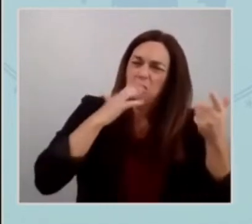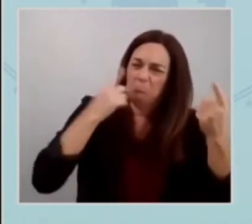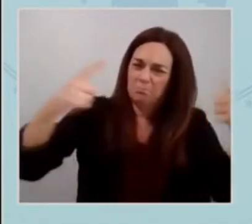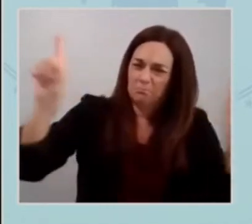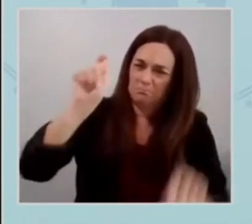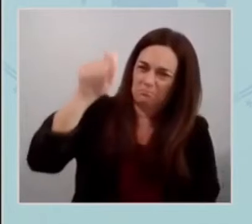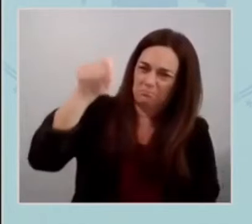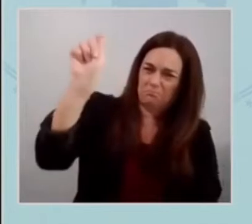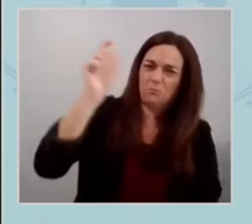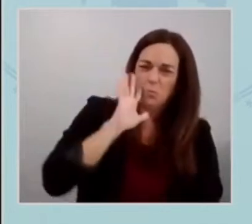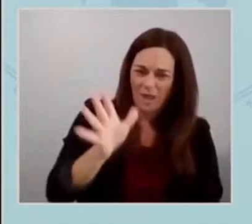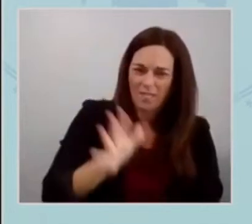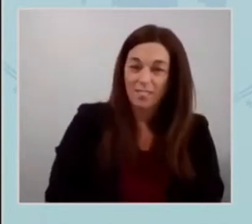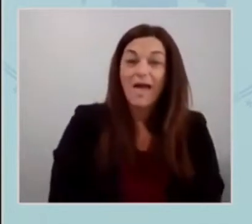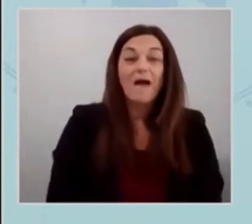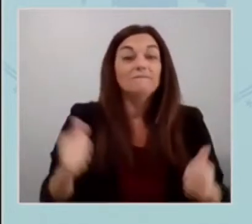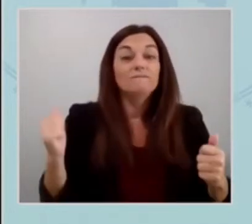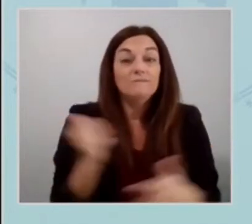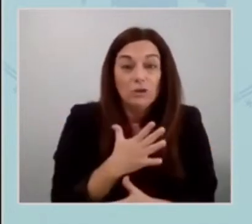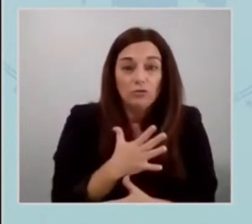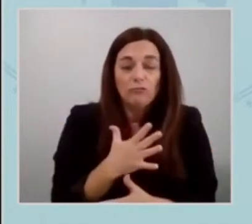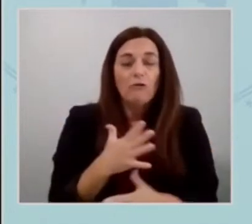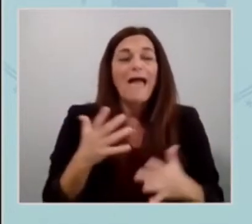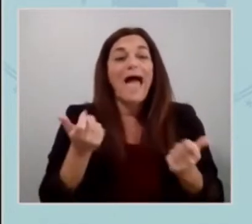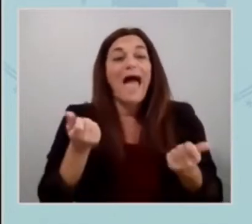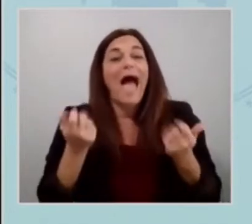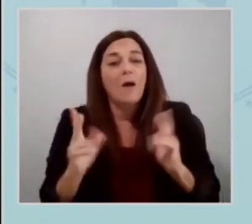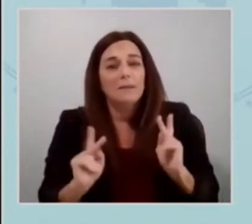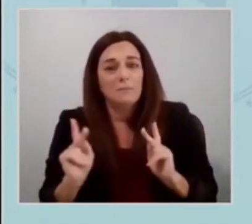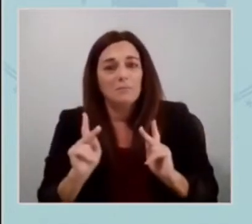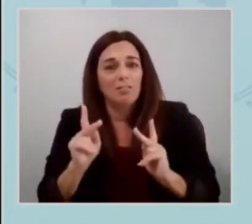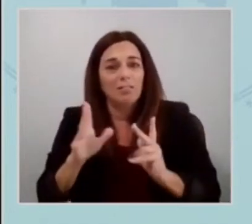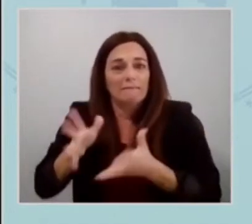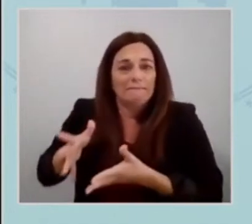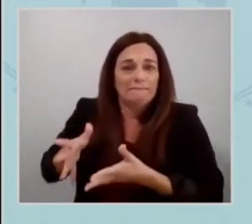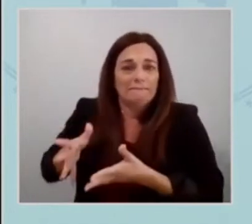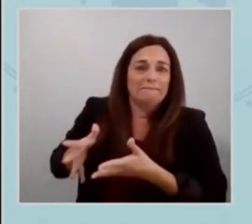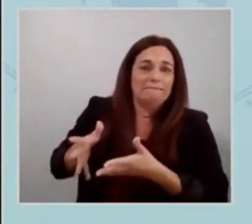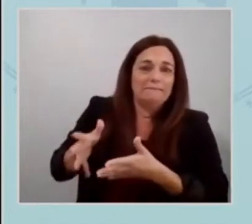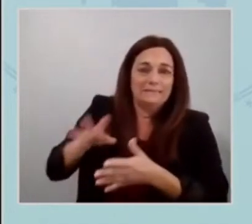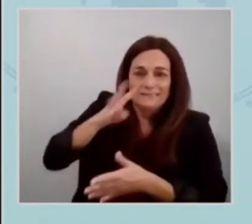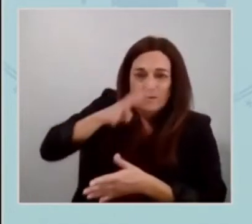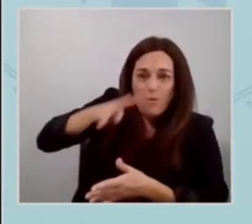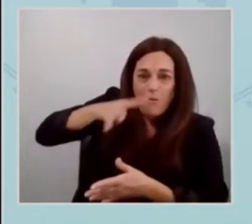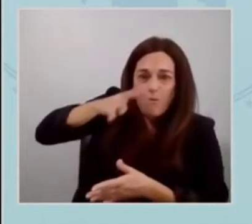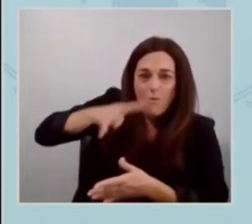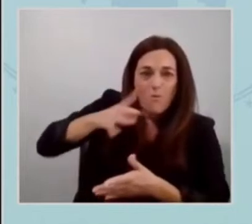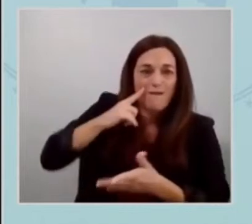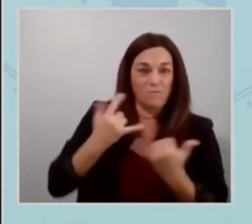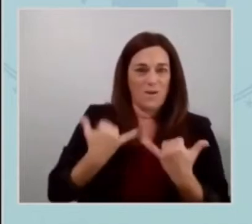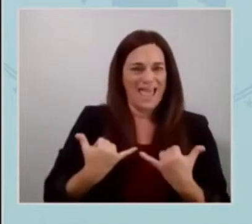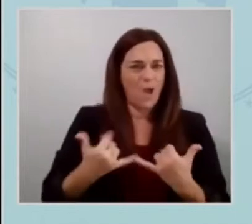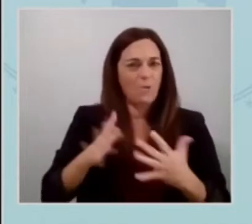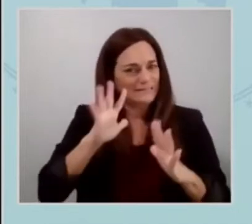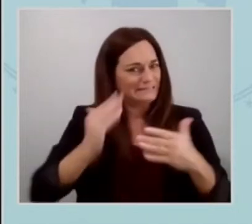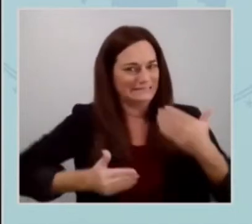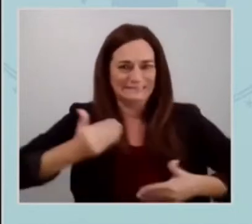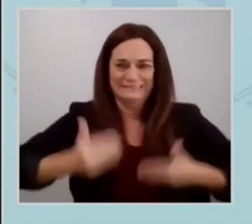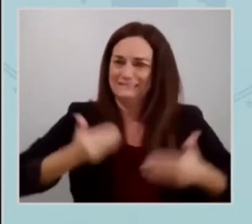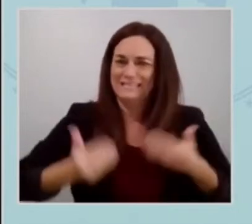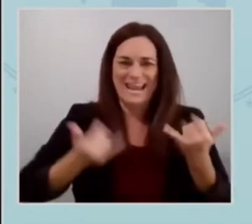done. We'll get this done. My fear and concern is how many people may get left by the wayside in the